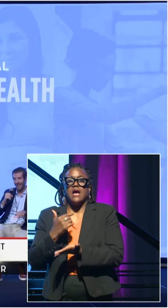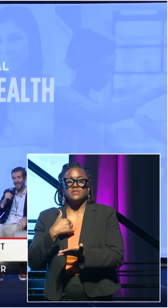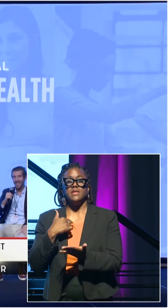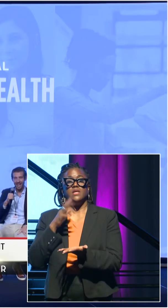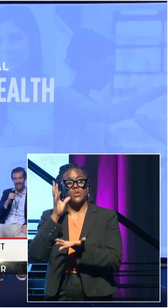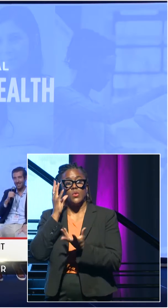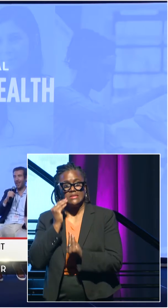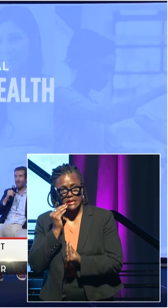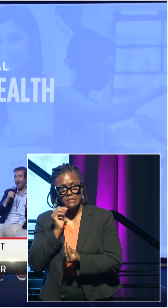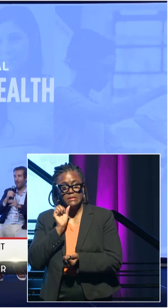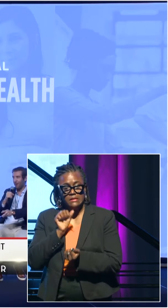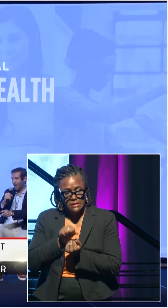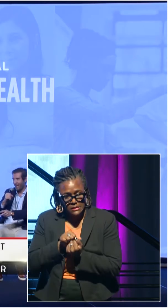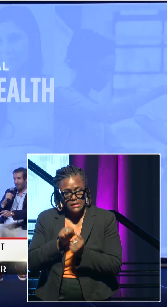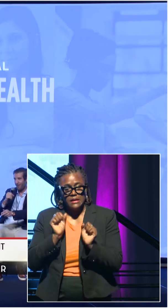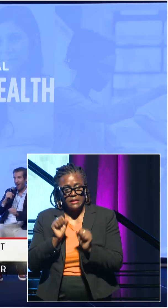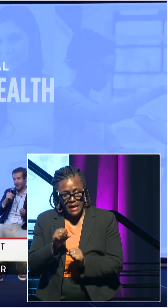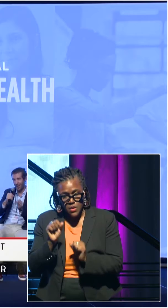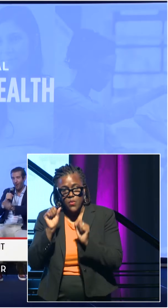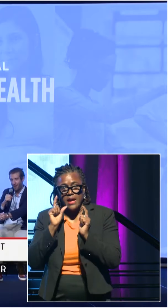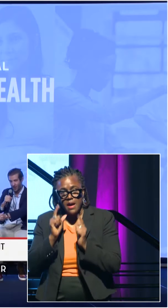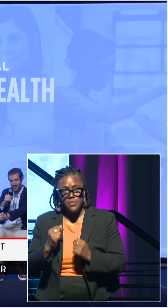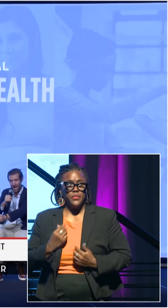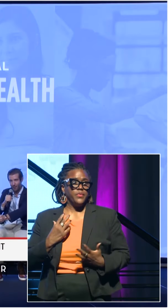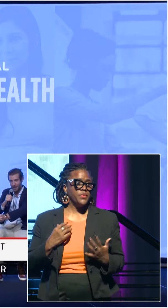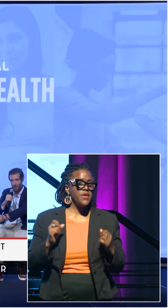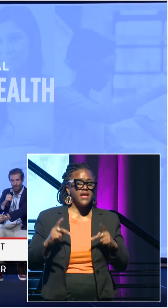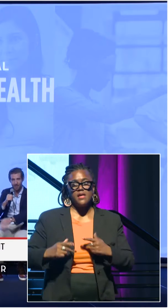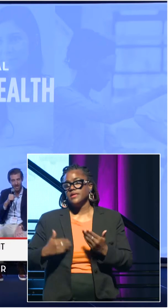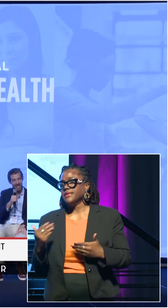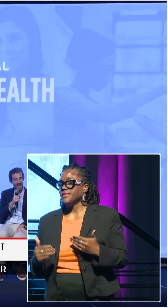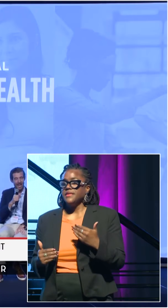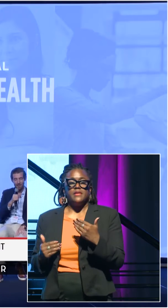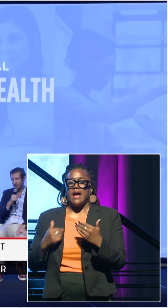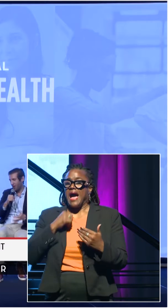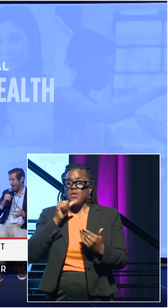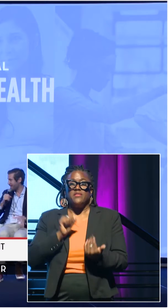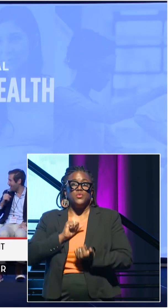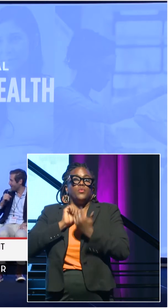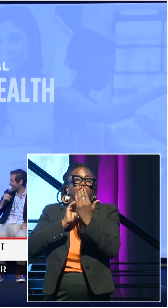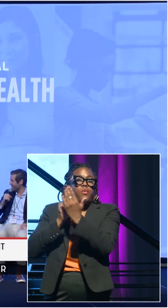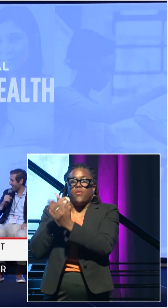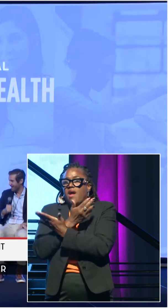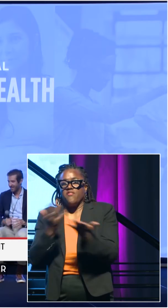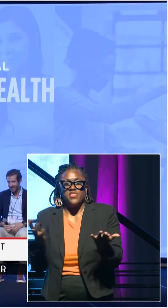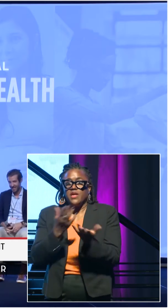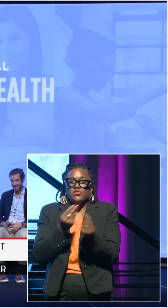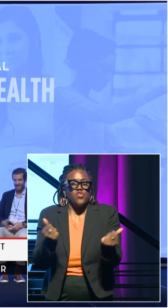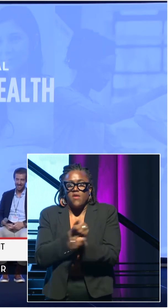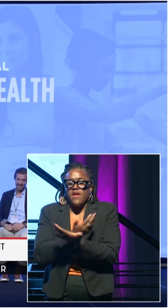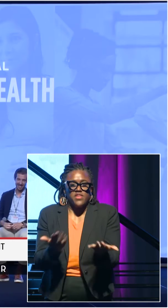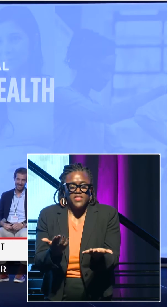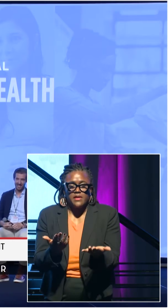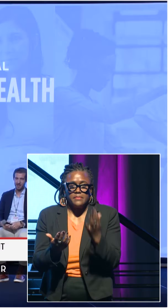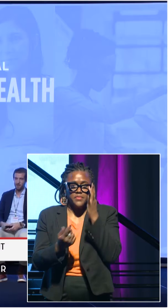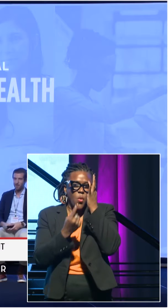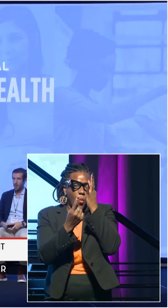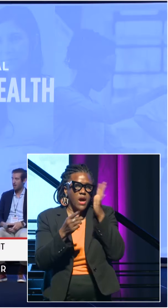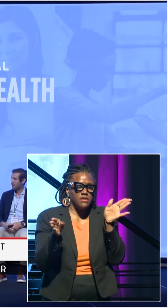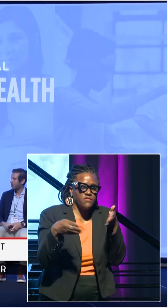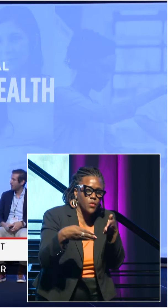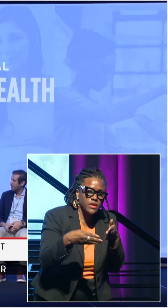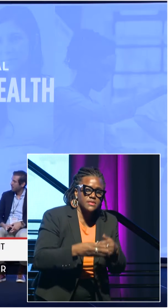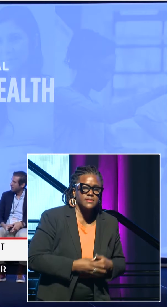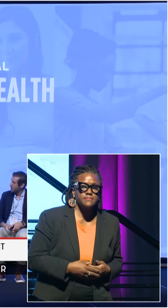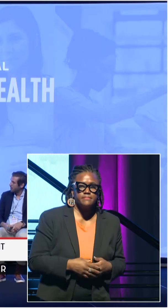guess, to then be able to wake up refreshed to go after and tackle these problems. So yeah, that's how I would answer that. Anyone else?